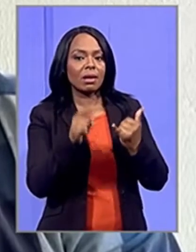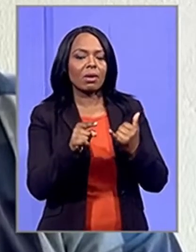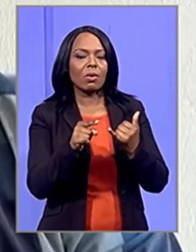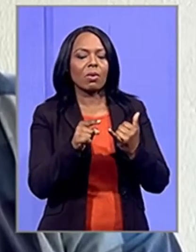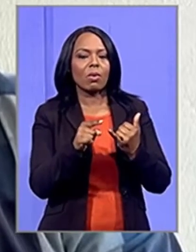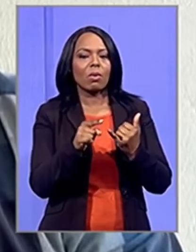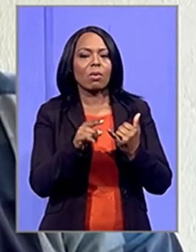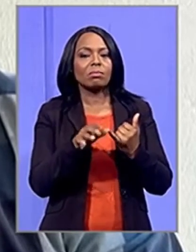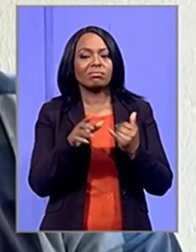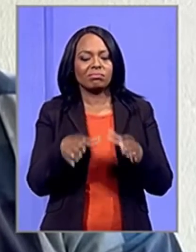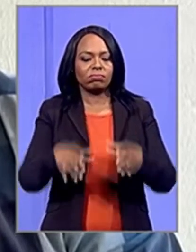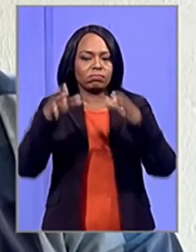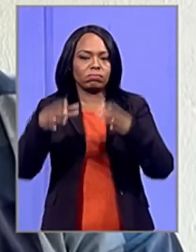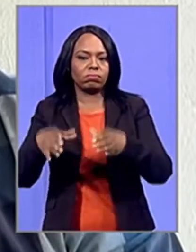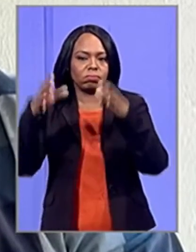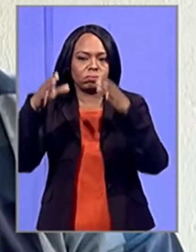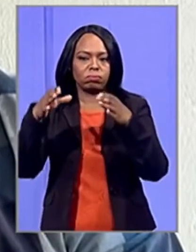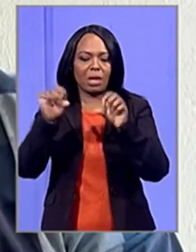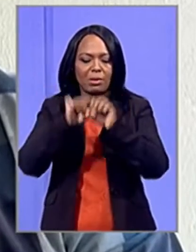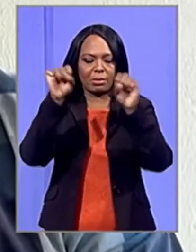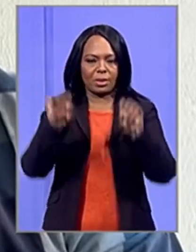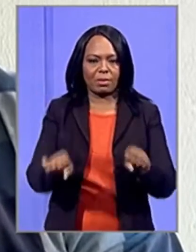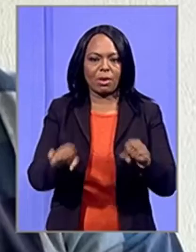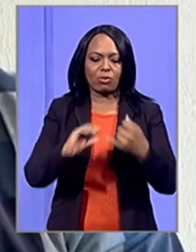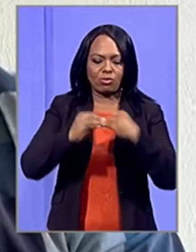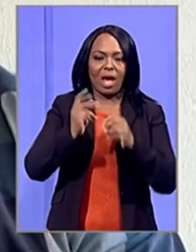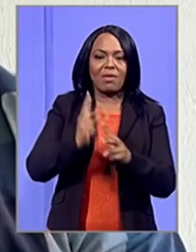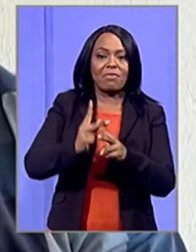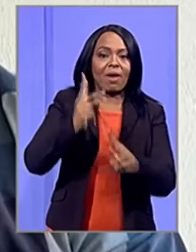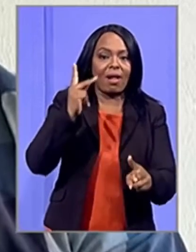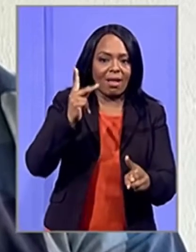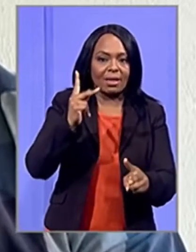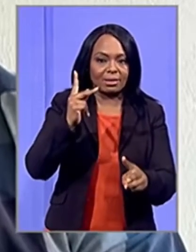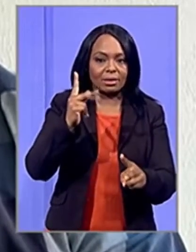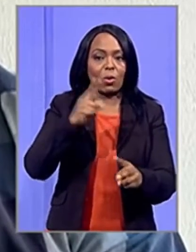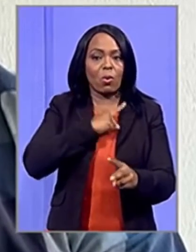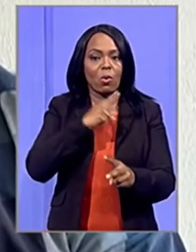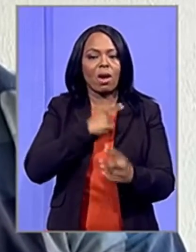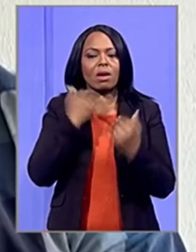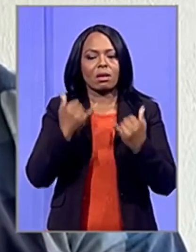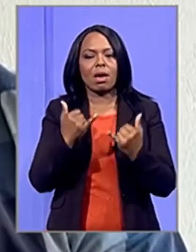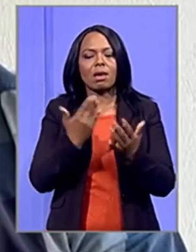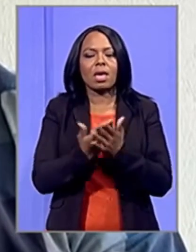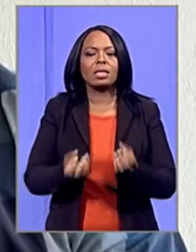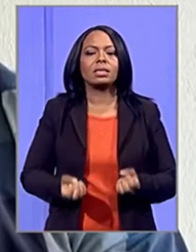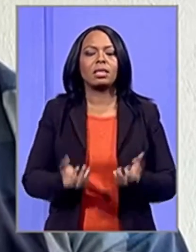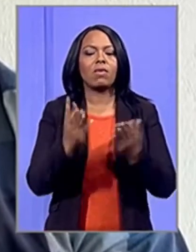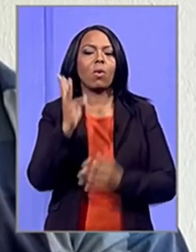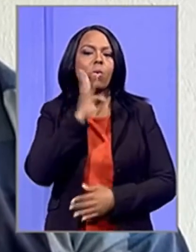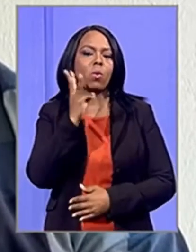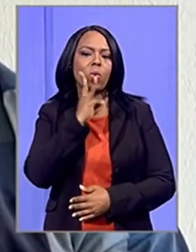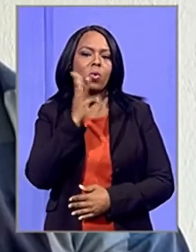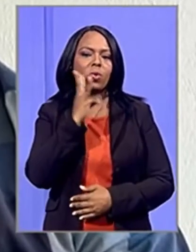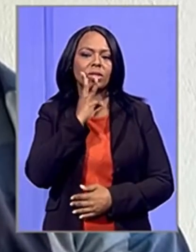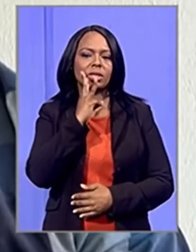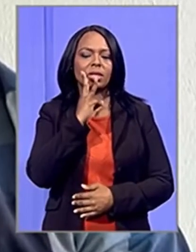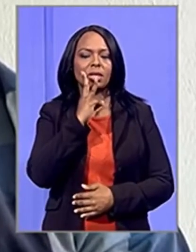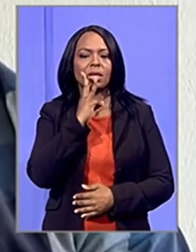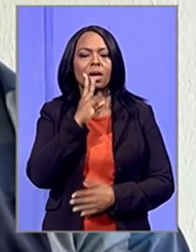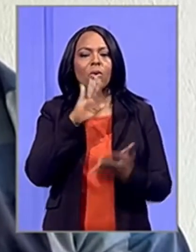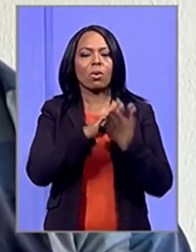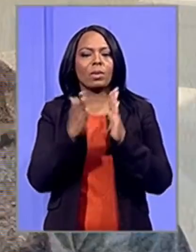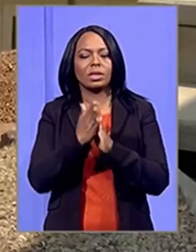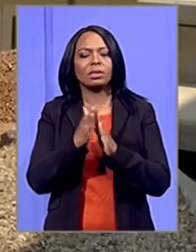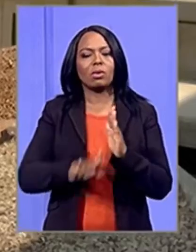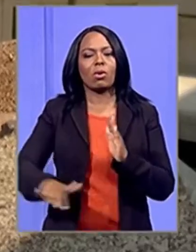be able to finalize that work, and that reservoir should be able to deliver water as required to the community